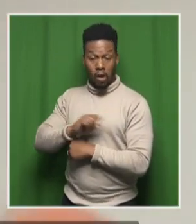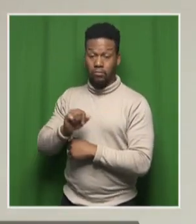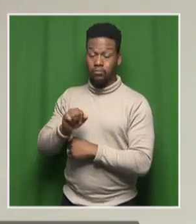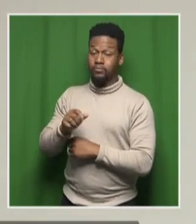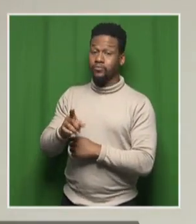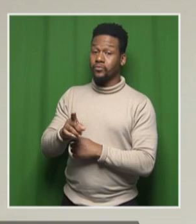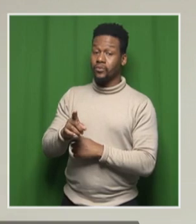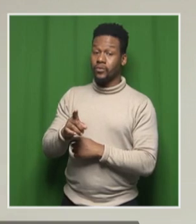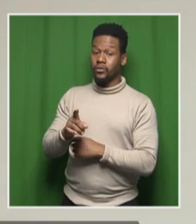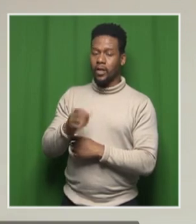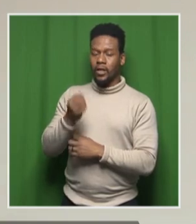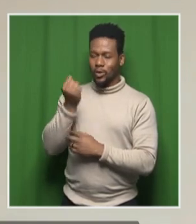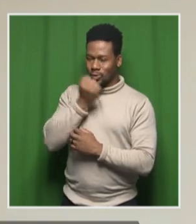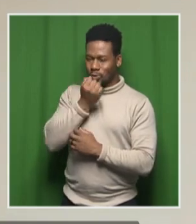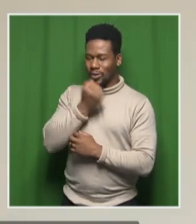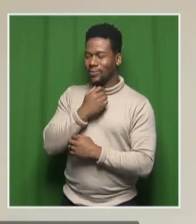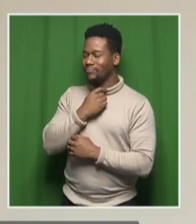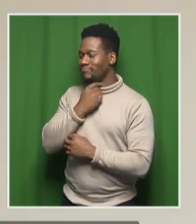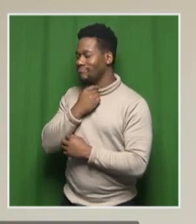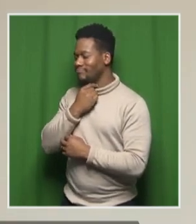already,